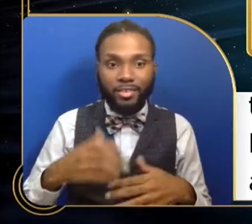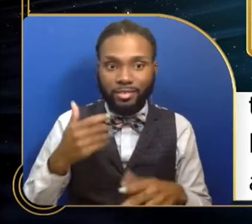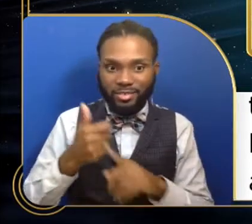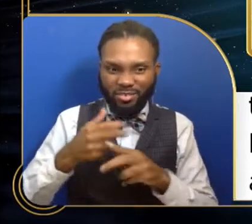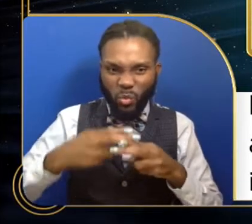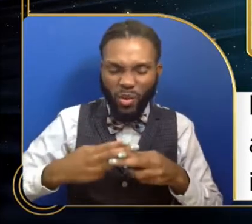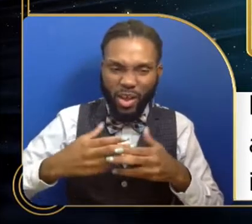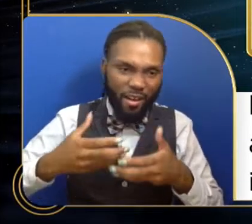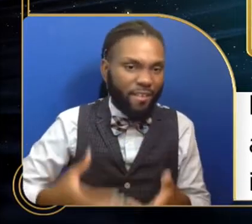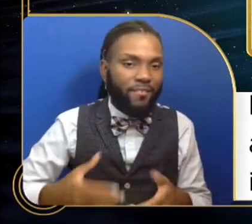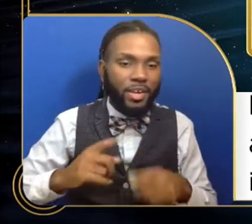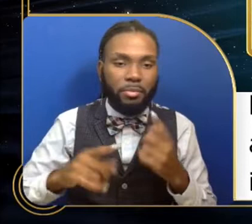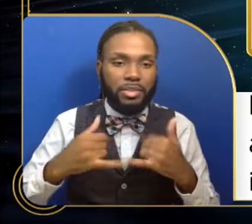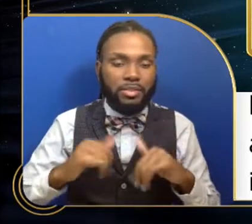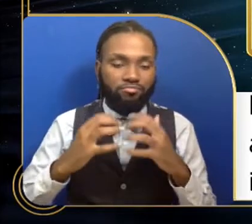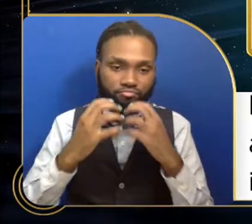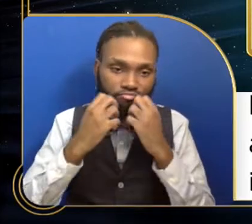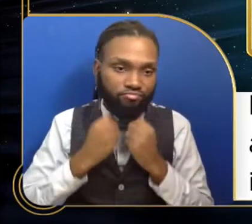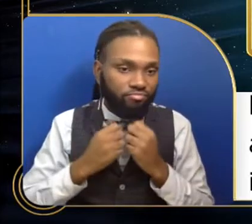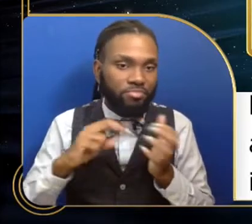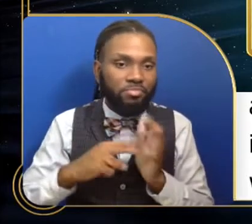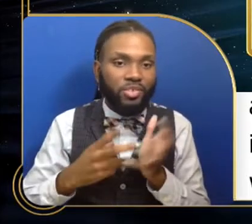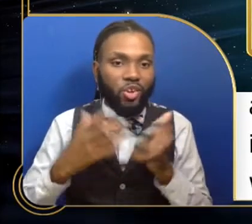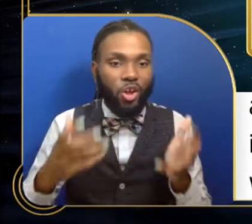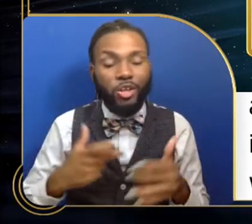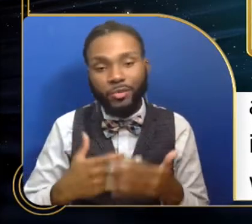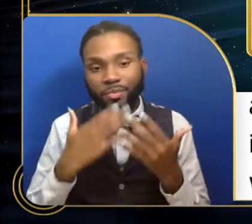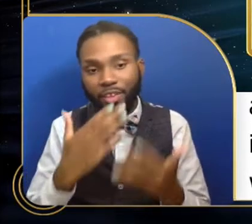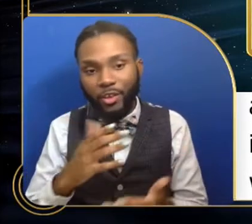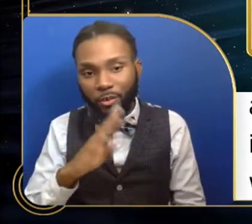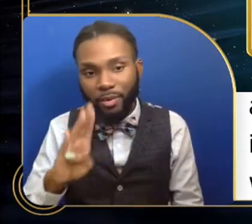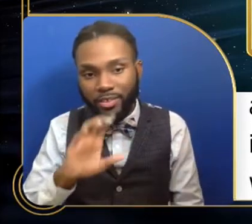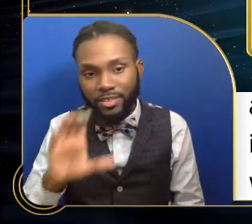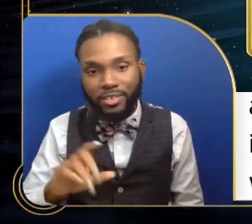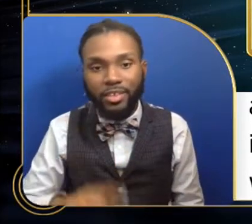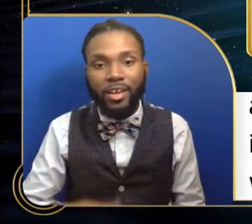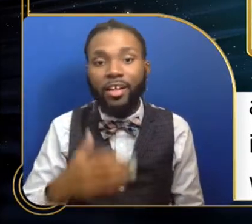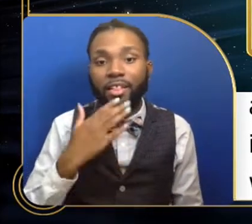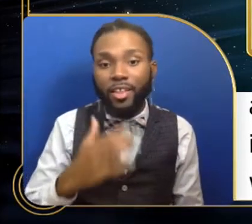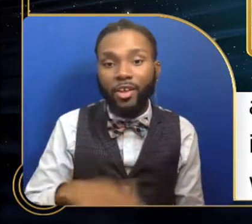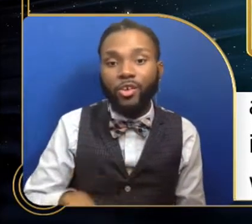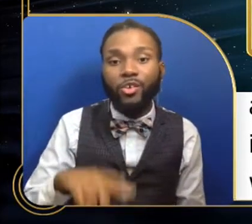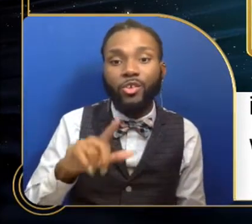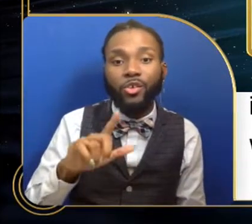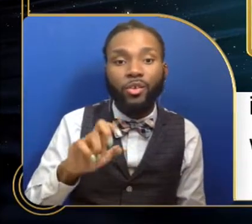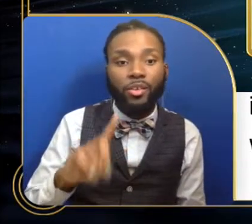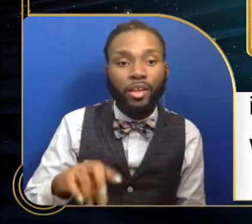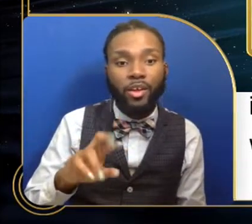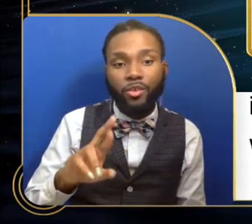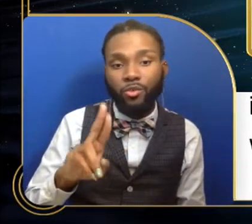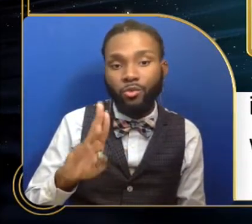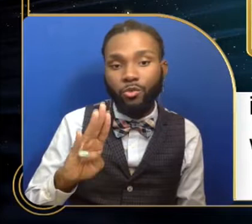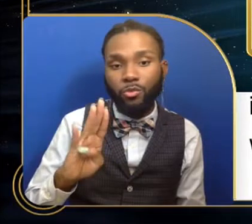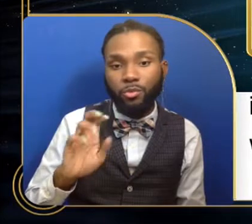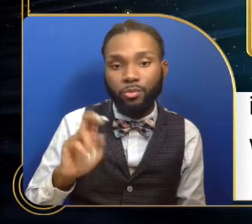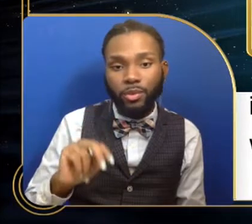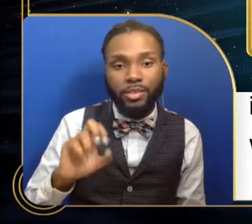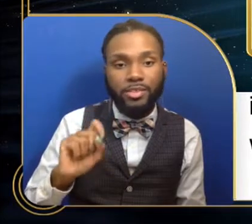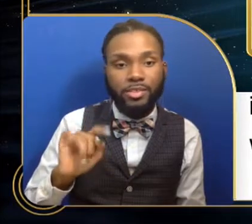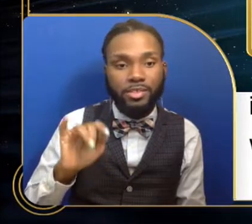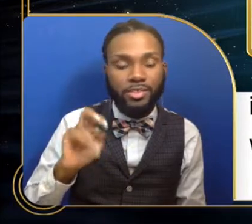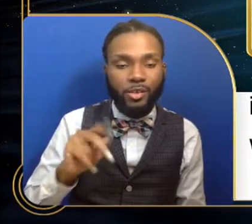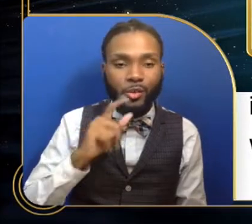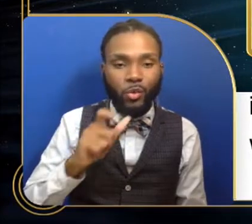in the world. So thank you, Bazelon Center. Thank you, Led Rubenstein, who actually opened the doors to the Bazelon Center to me a long time